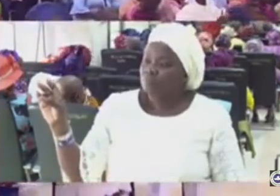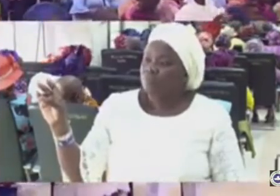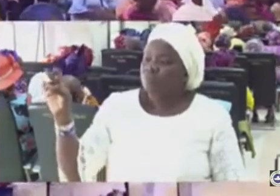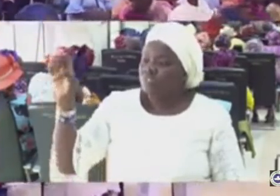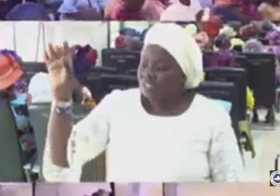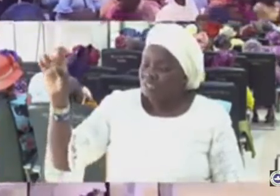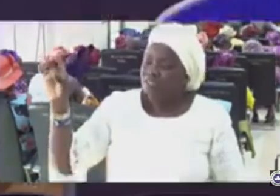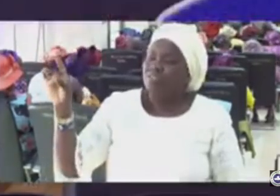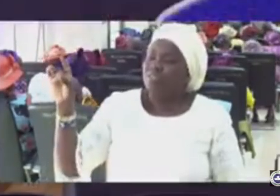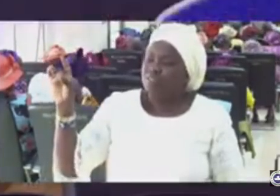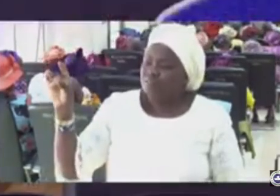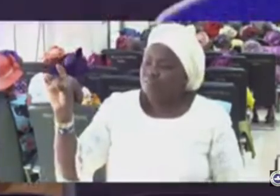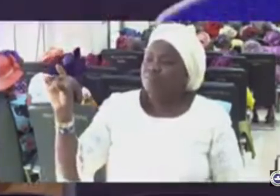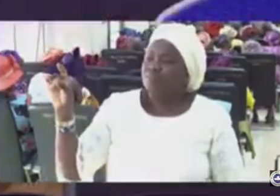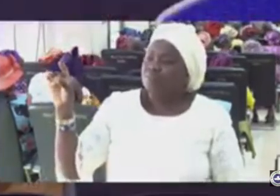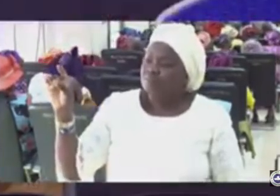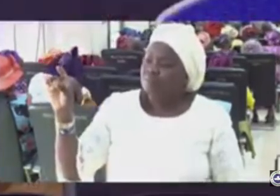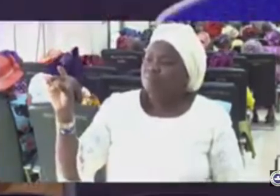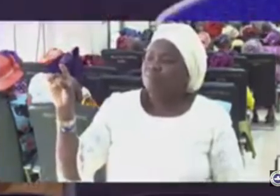8.